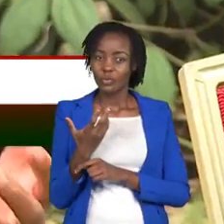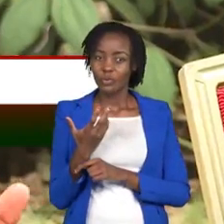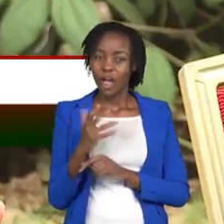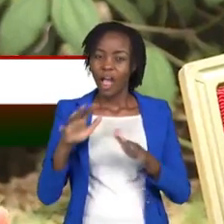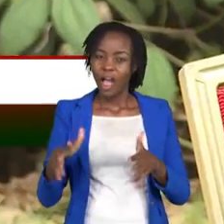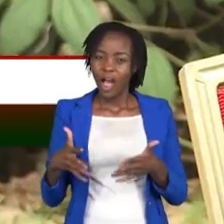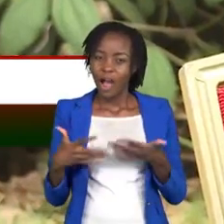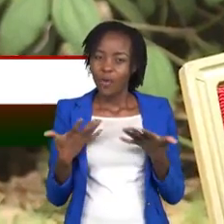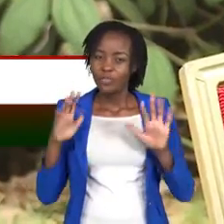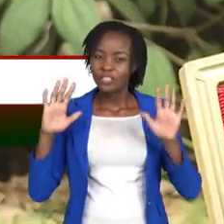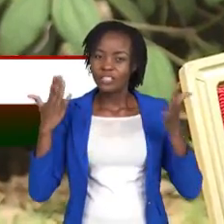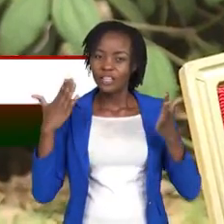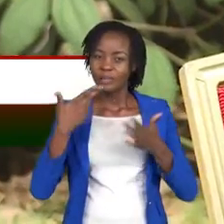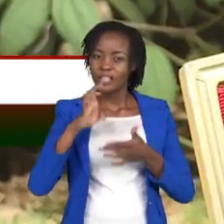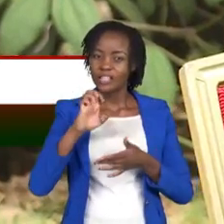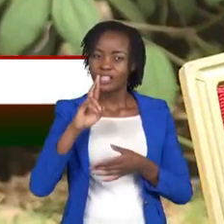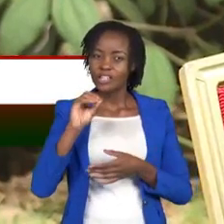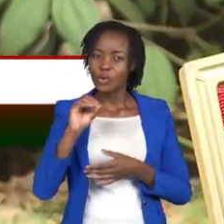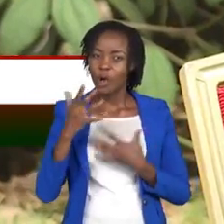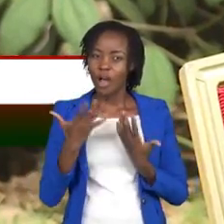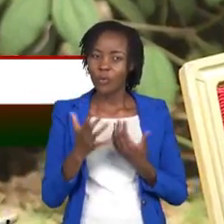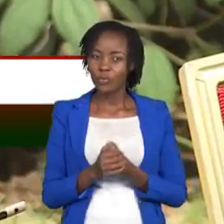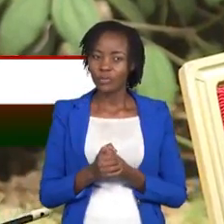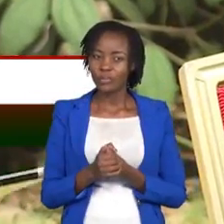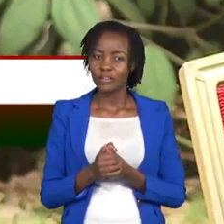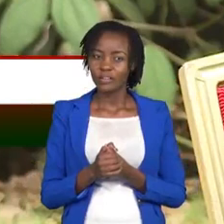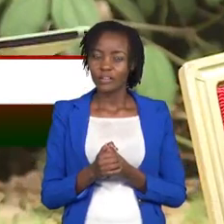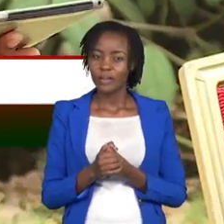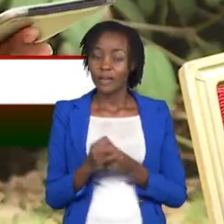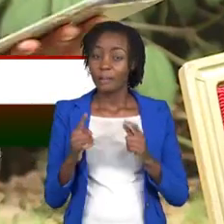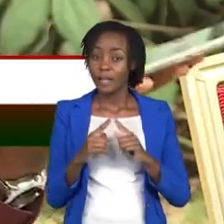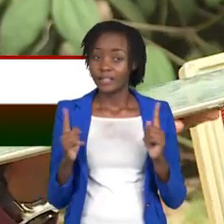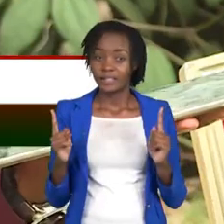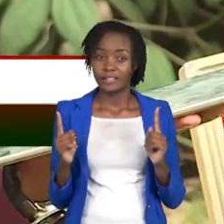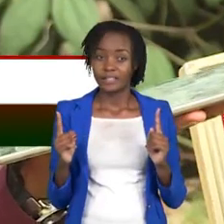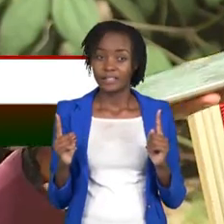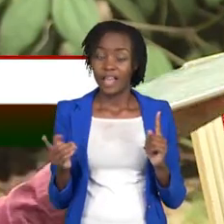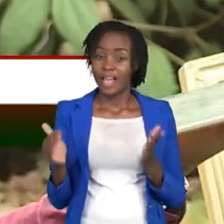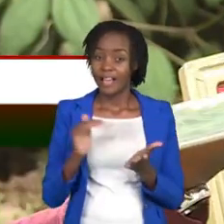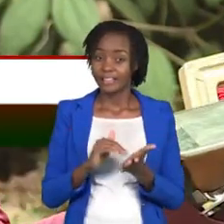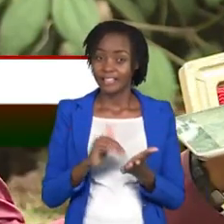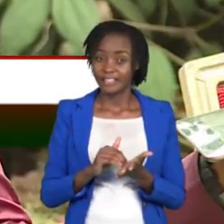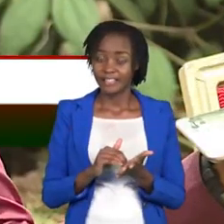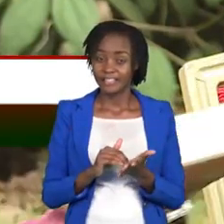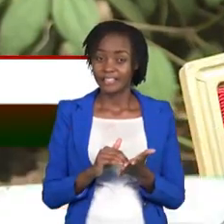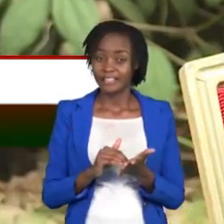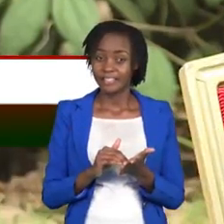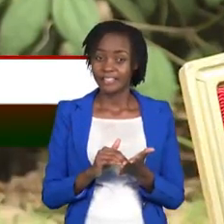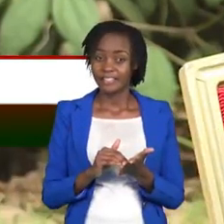how should they be celebrated, and why do we have Mashujaa Day? But just to throw it to Desmond, before you answer your